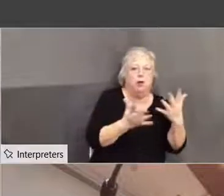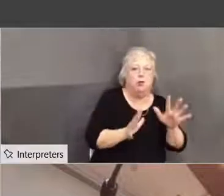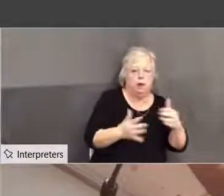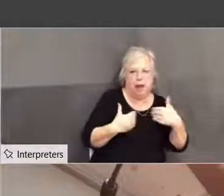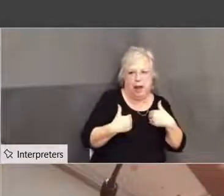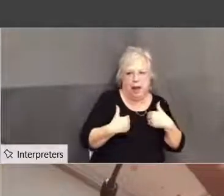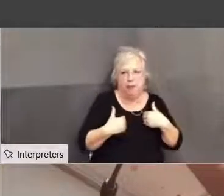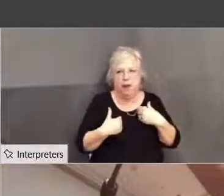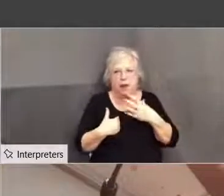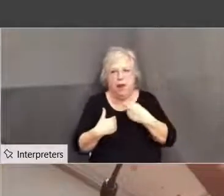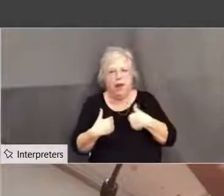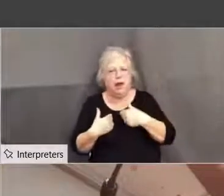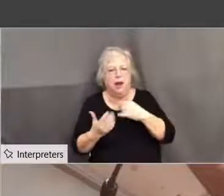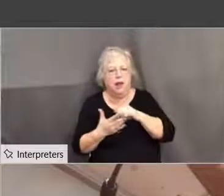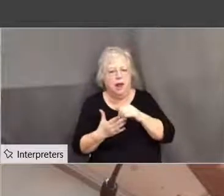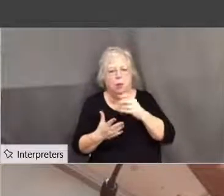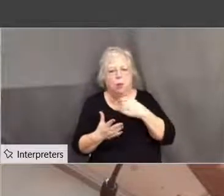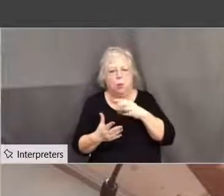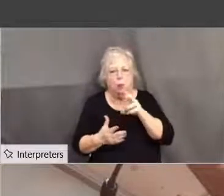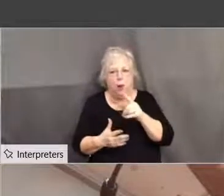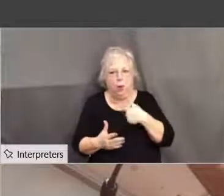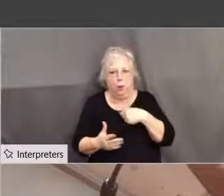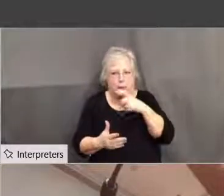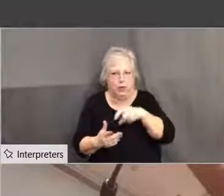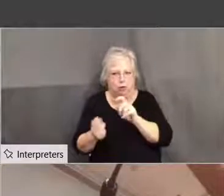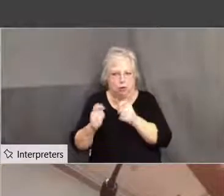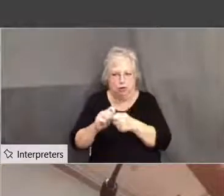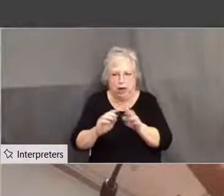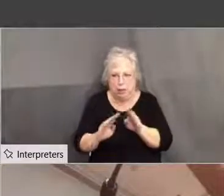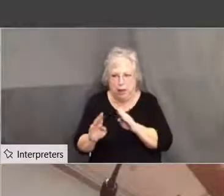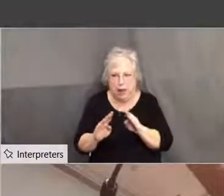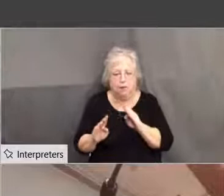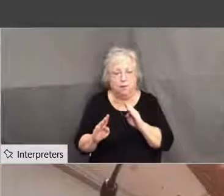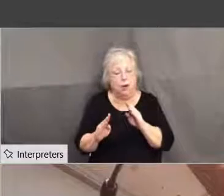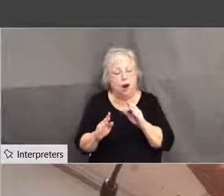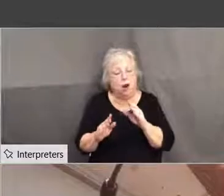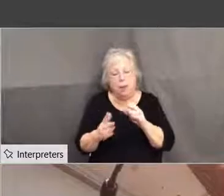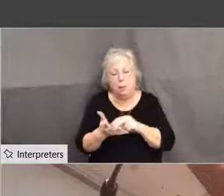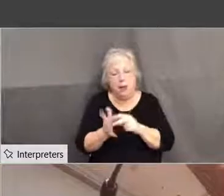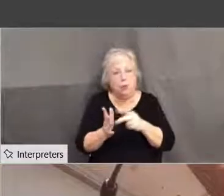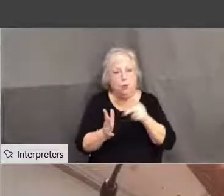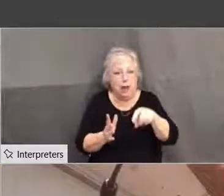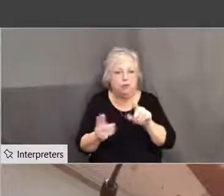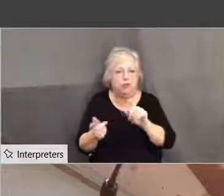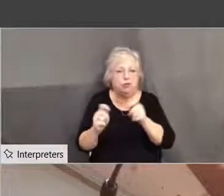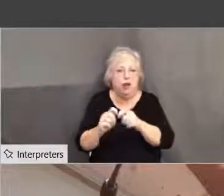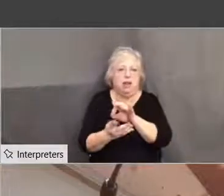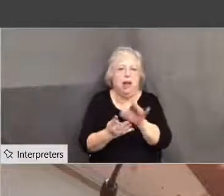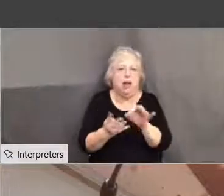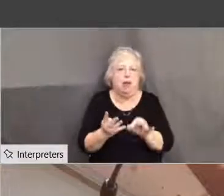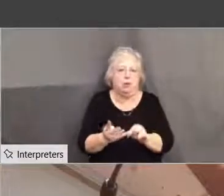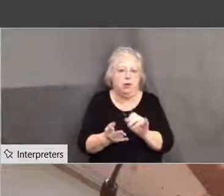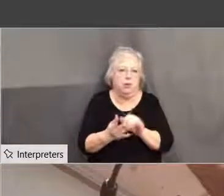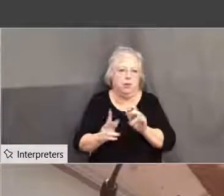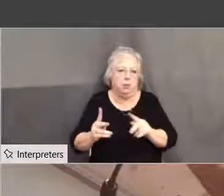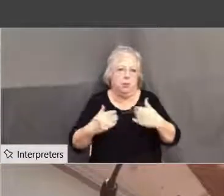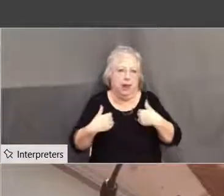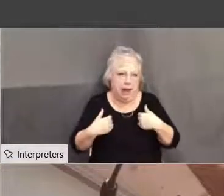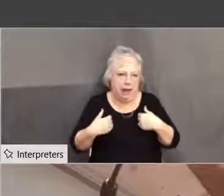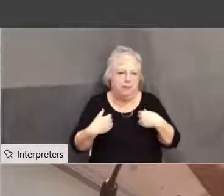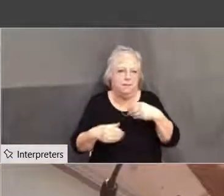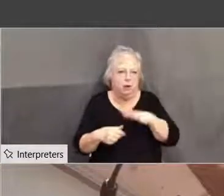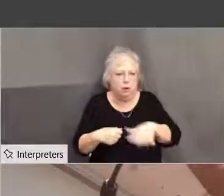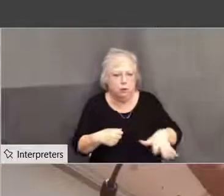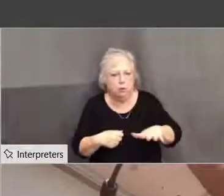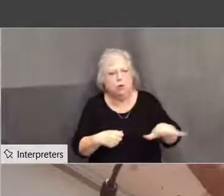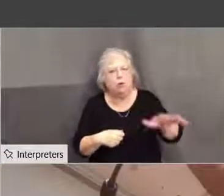trying to change behaviors. We need to change options that are available to some of our citizens in our city. That's all I have to have, Mayor. Thank you. Thank you